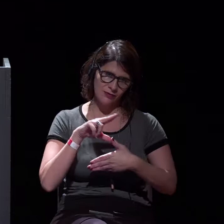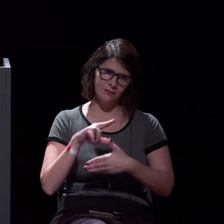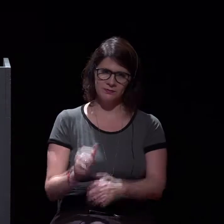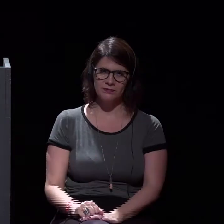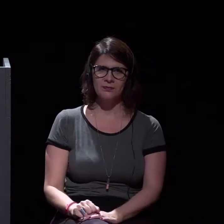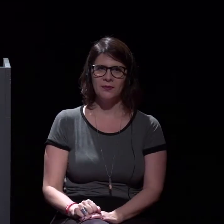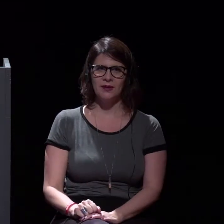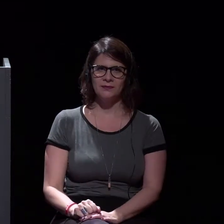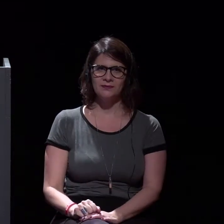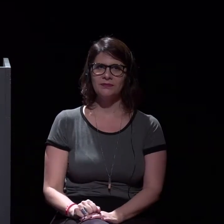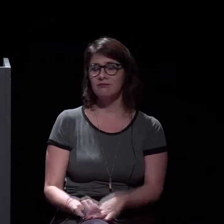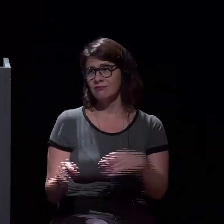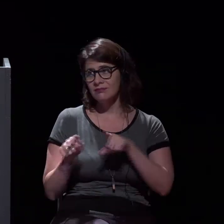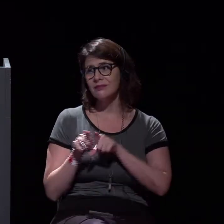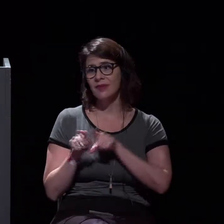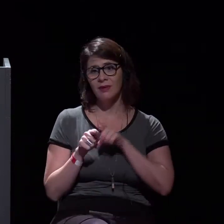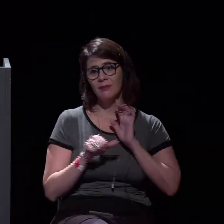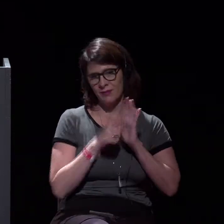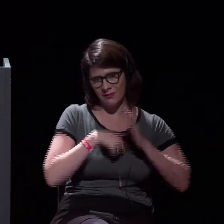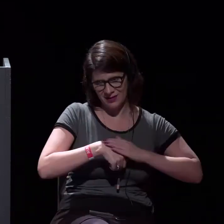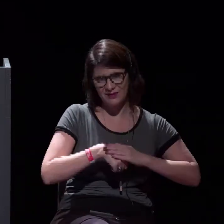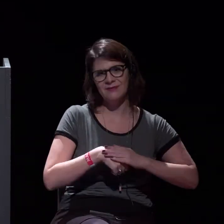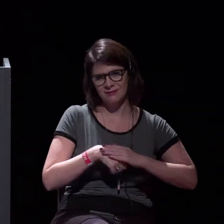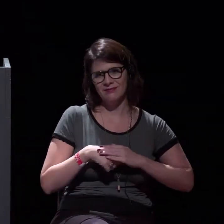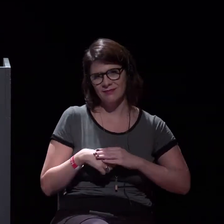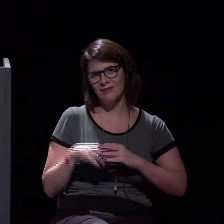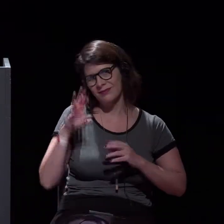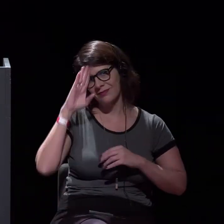fundamental to the origins of our conceptualism.